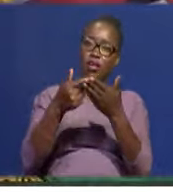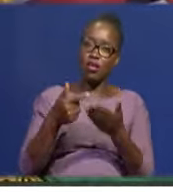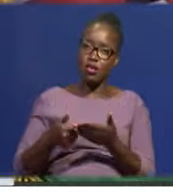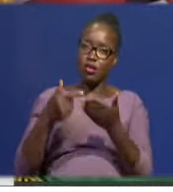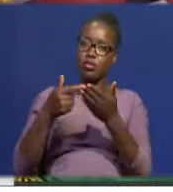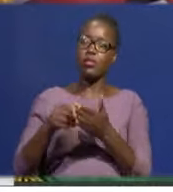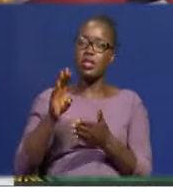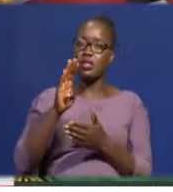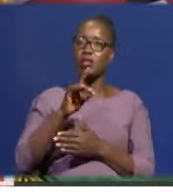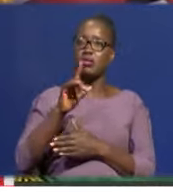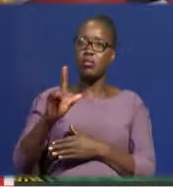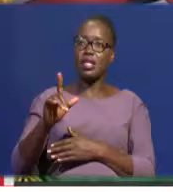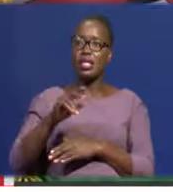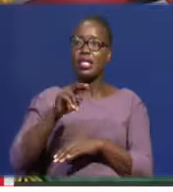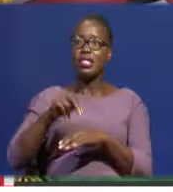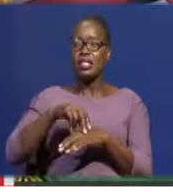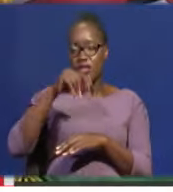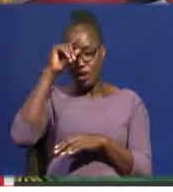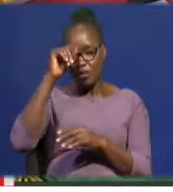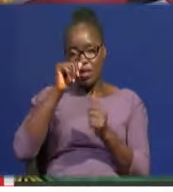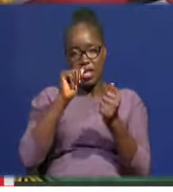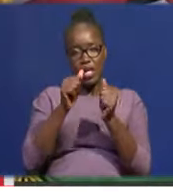The National Government Amendments